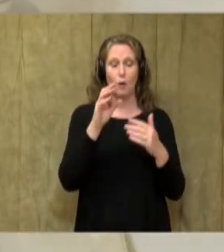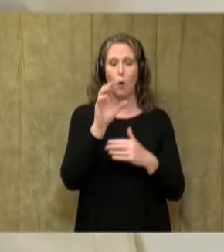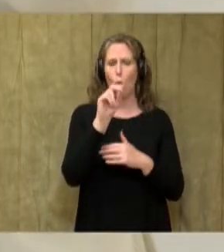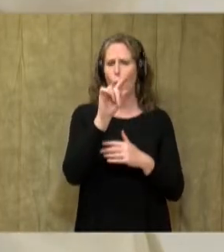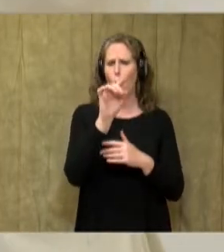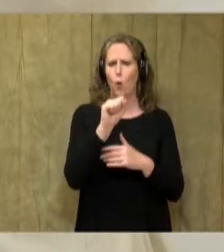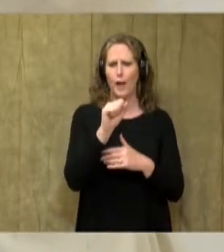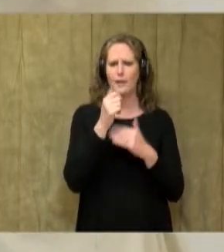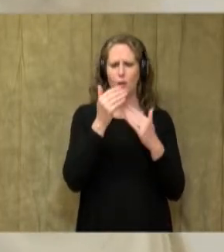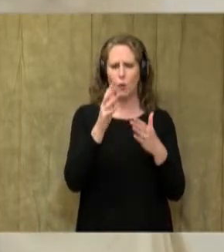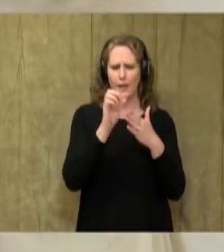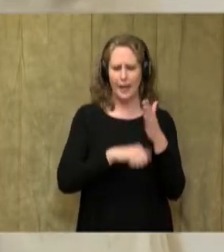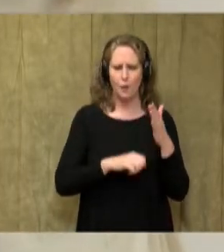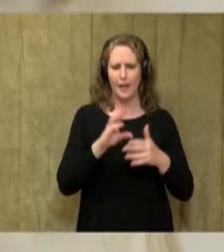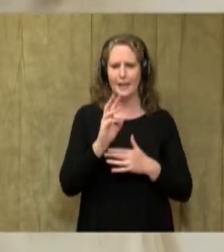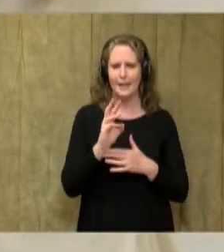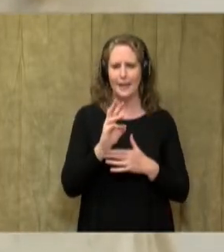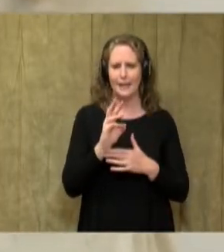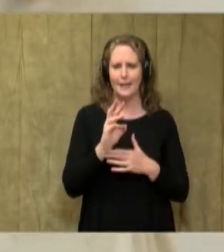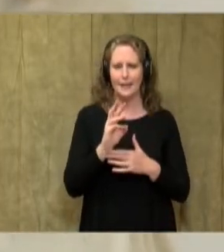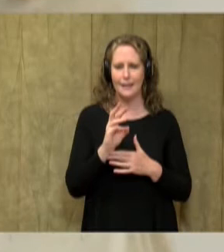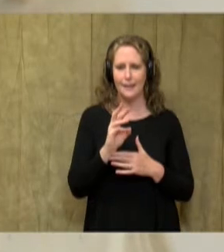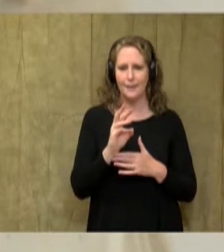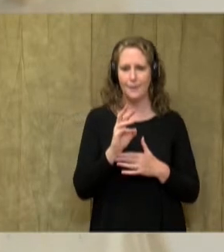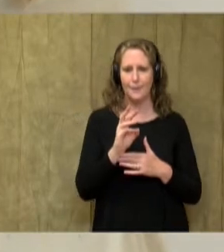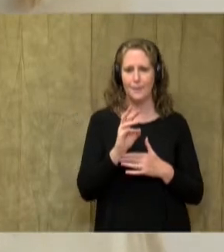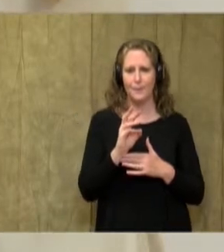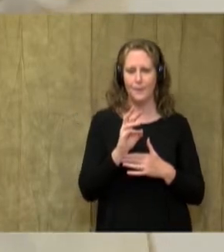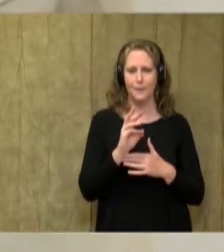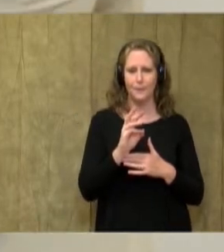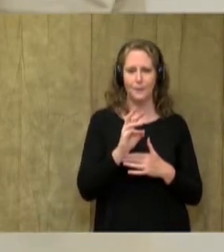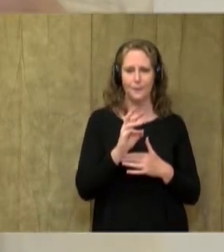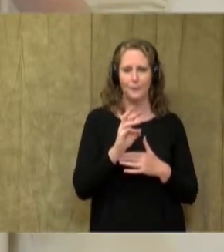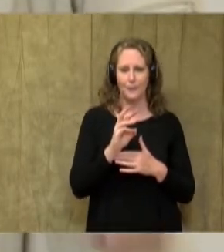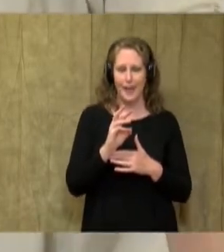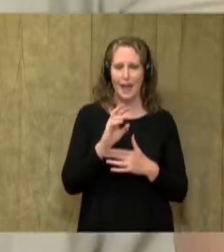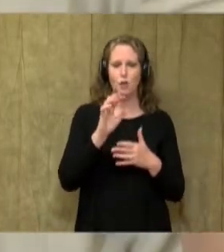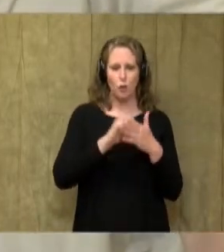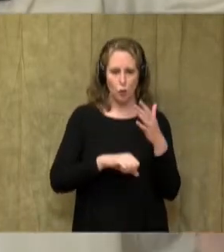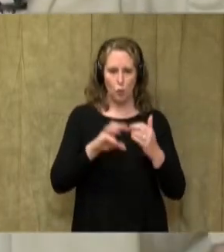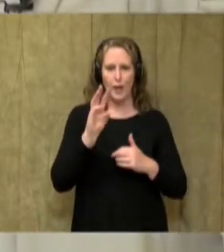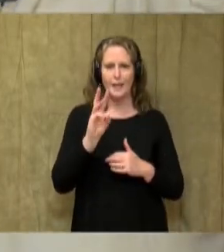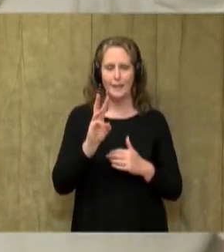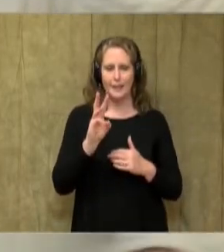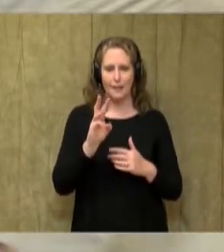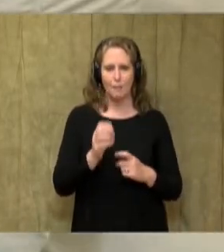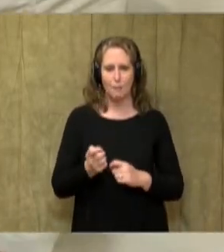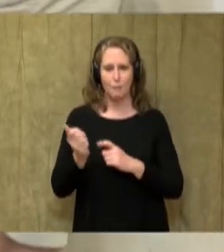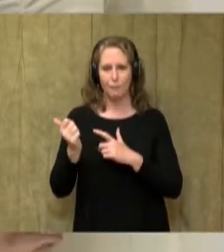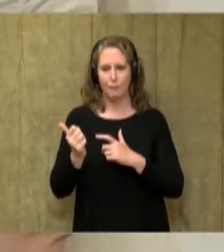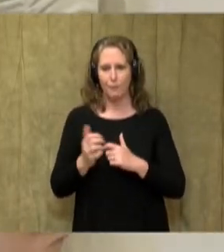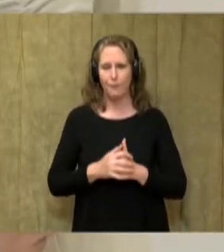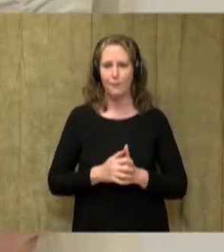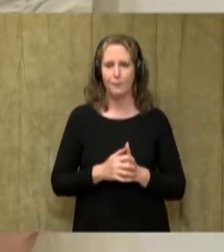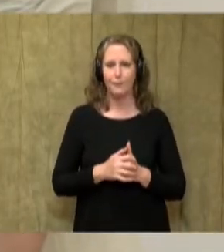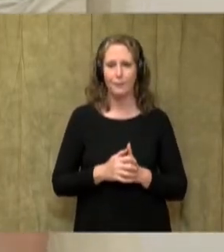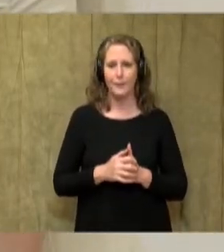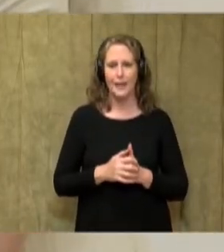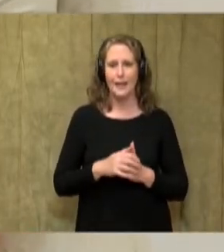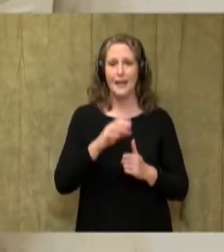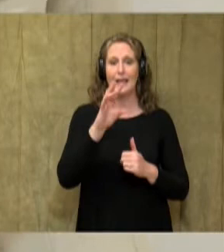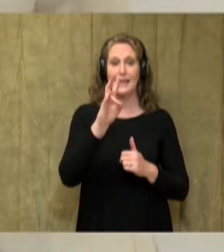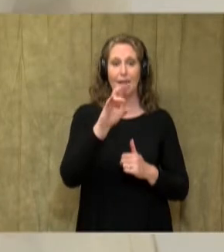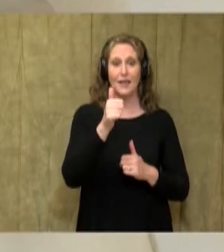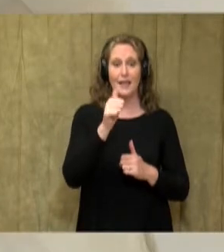So let's go ahead and start there. 2, 4, 6. So there's my 6 ones. We're going to take away